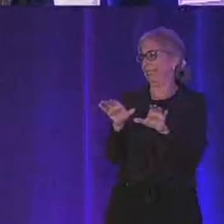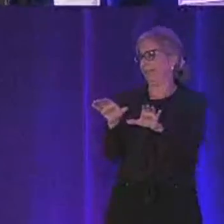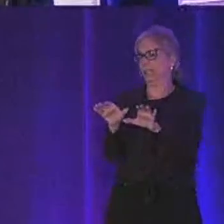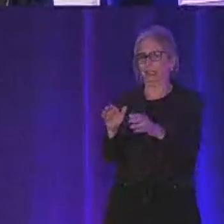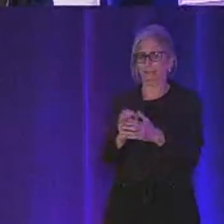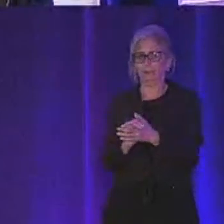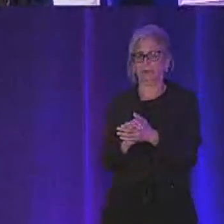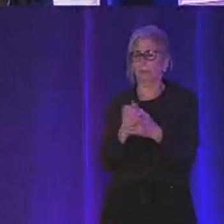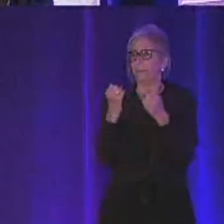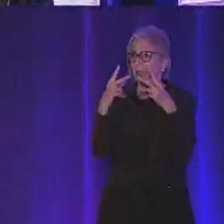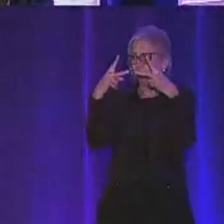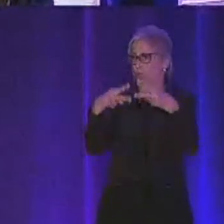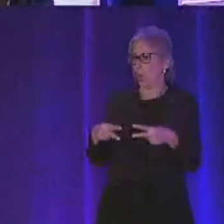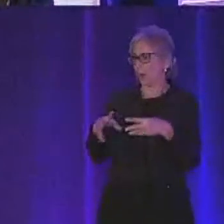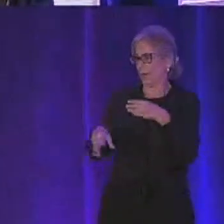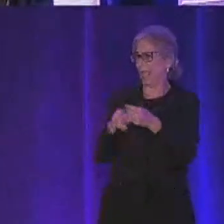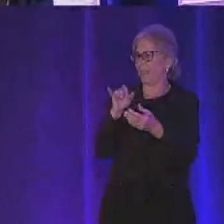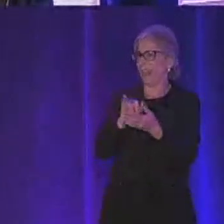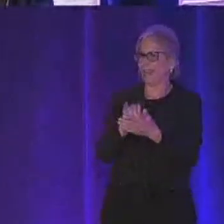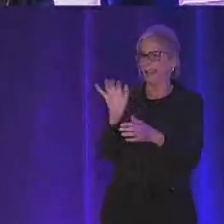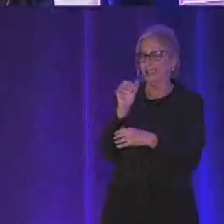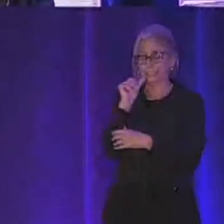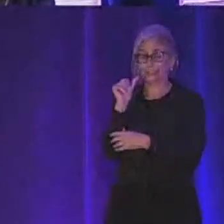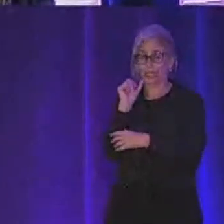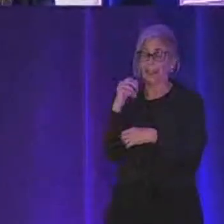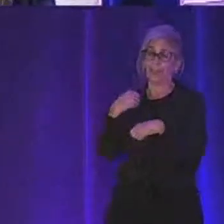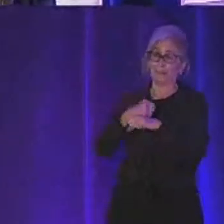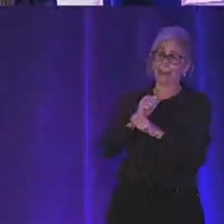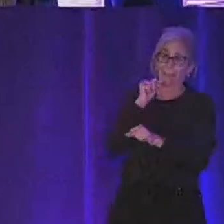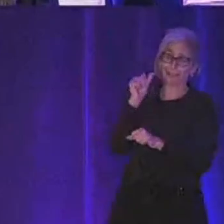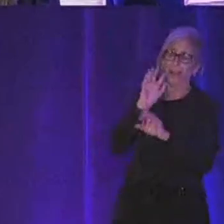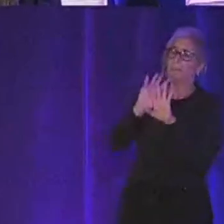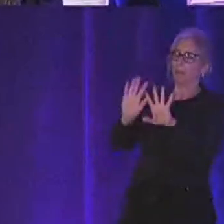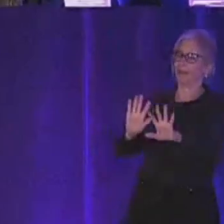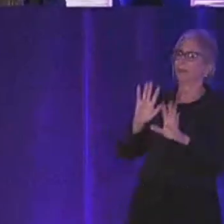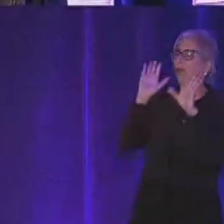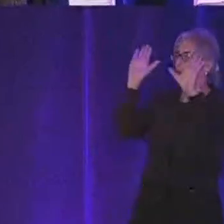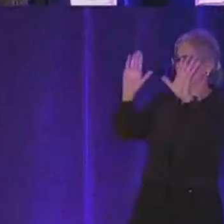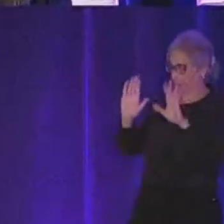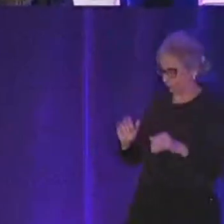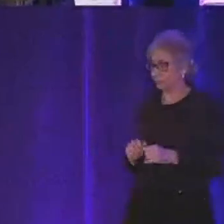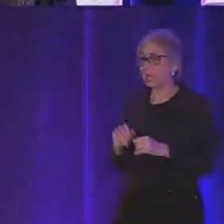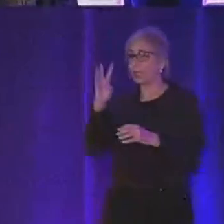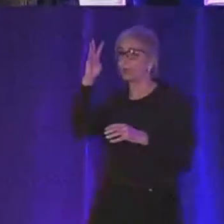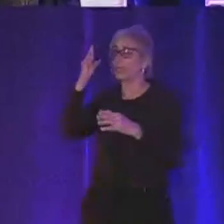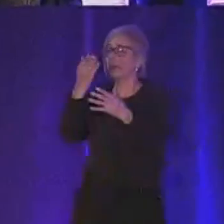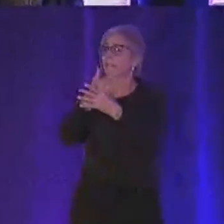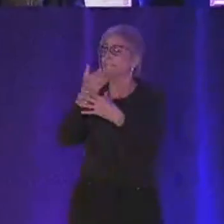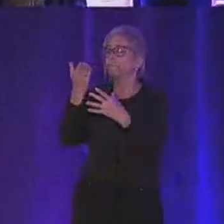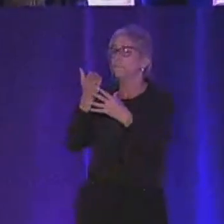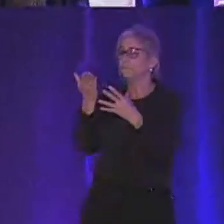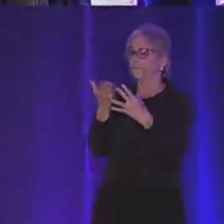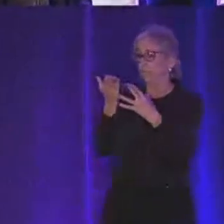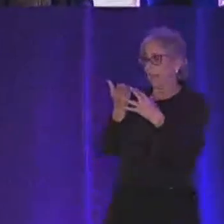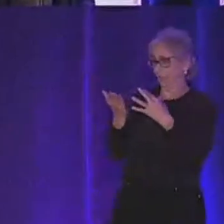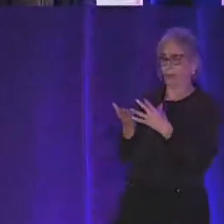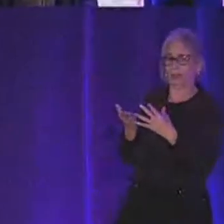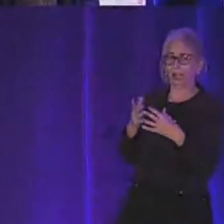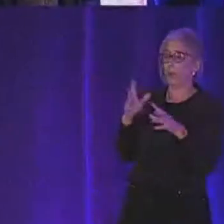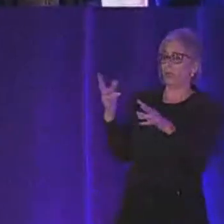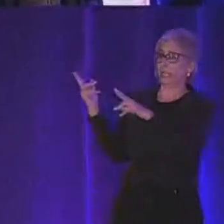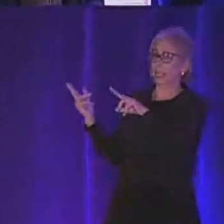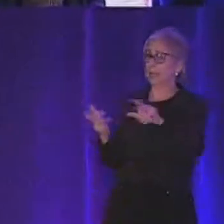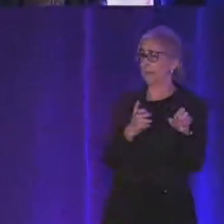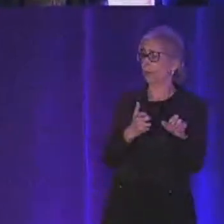like Sunil yesterday, but that was pretty amazing. So what we'll do is I'll create a folder here, a file rather, and I wanna import some